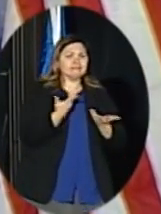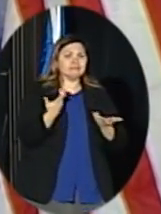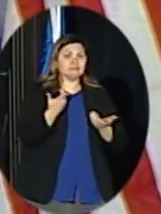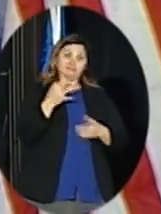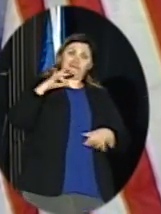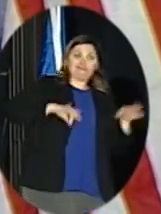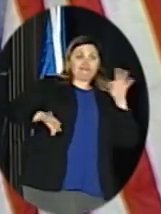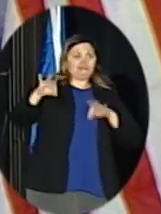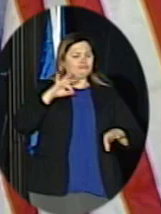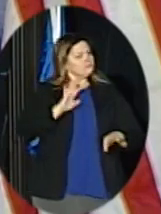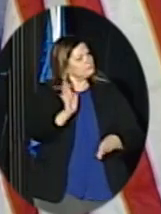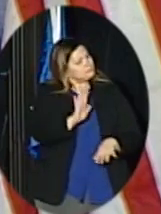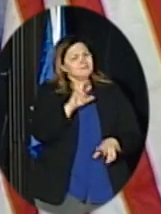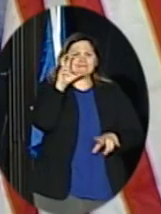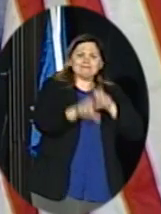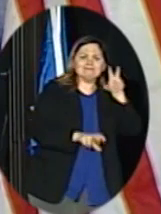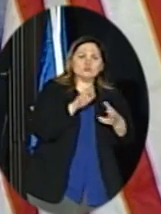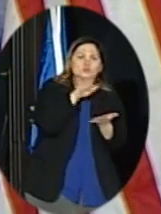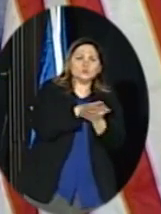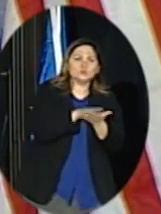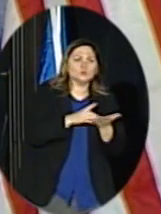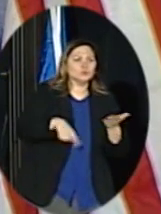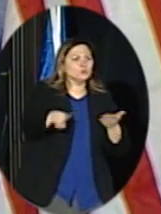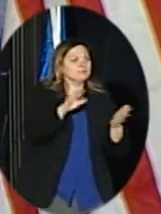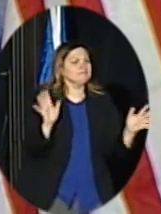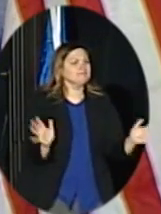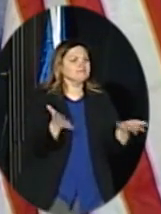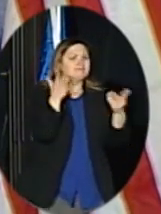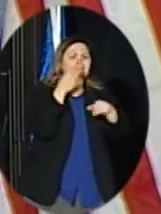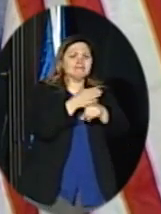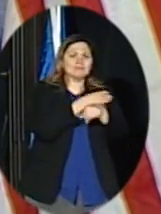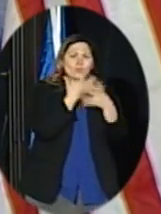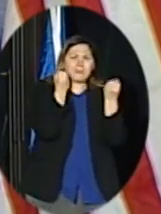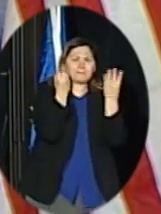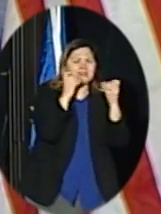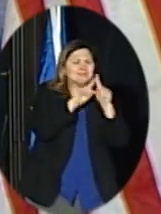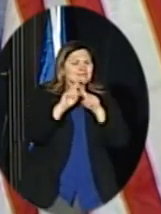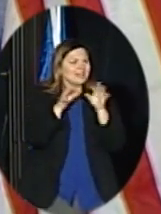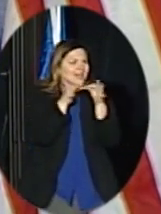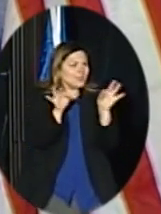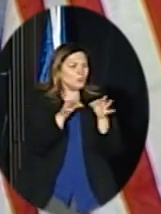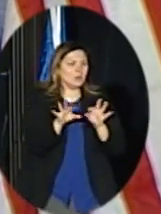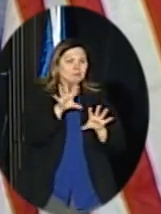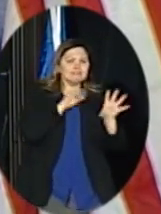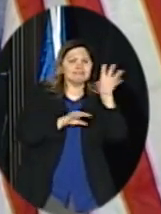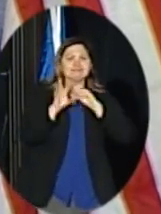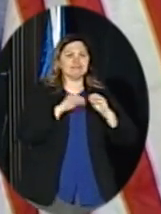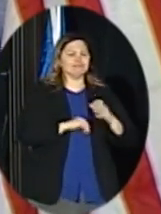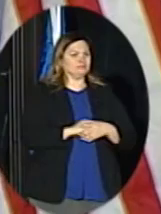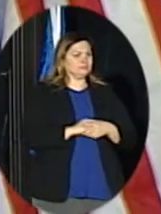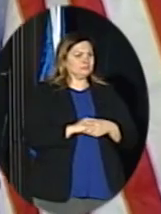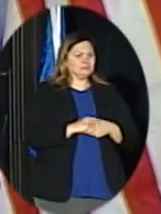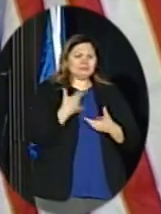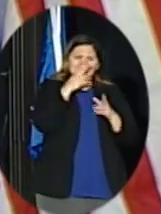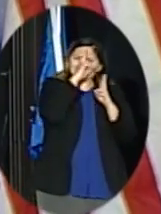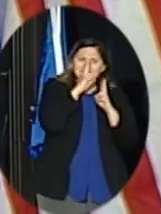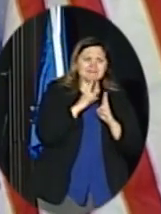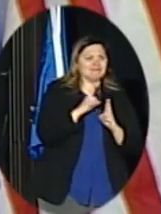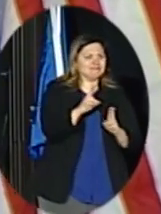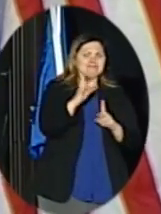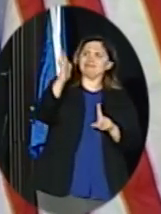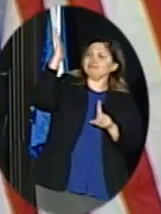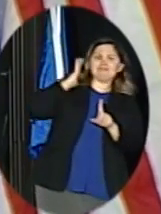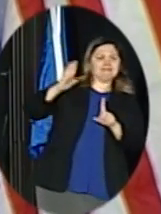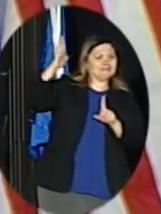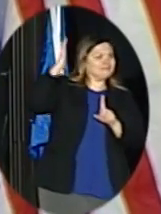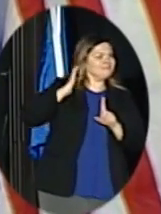schools, multilingual workforce, and 21st century infrastructure, we can honor our past and build our future at the same time